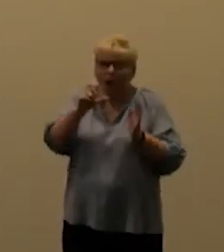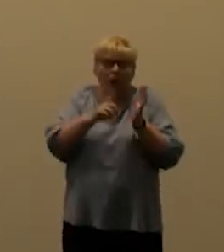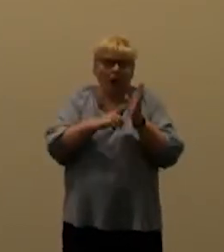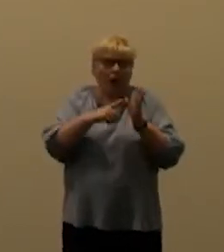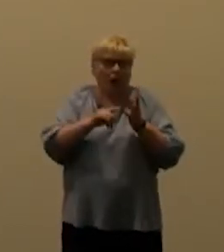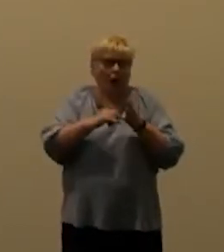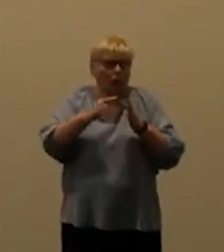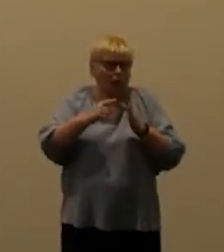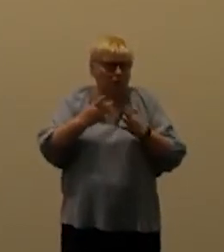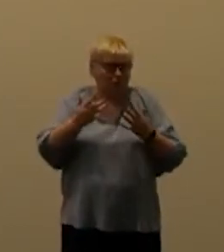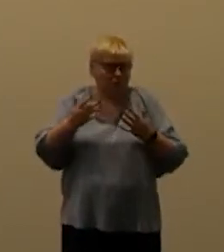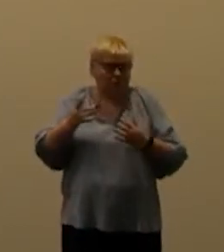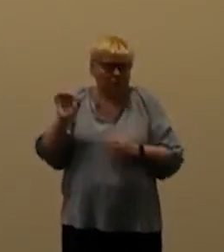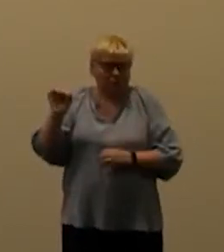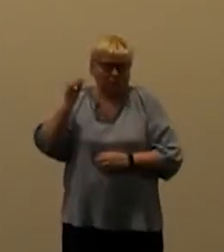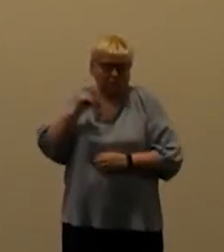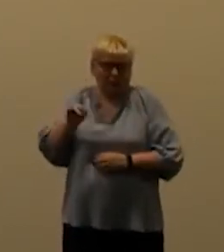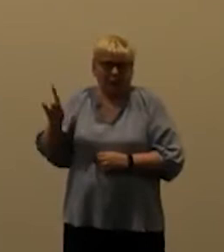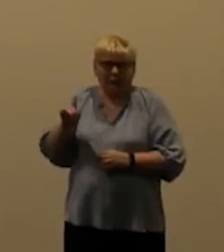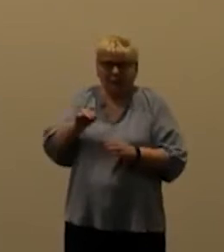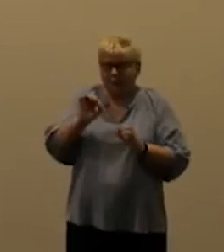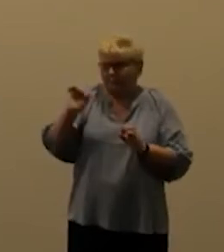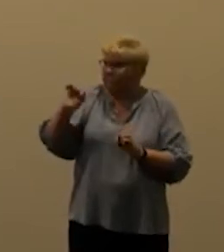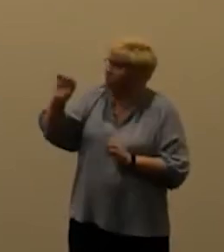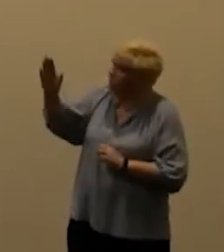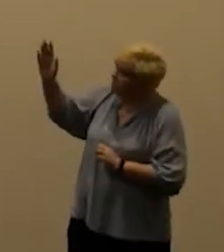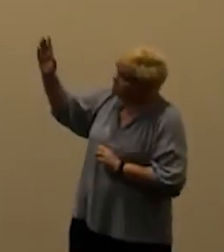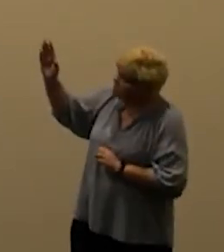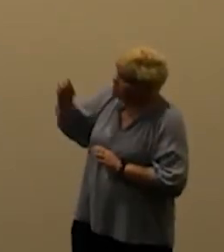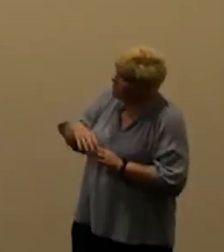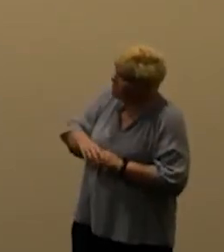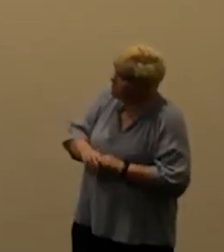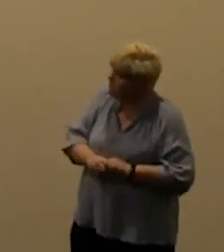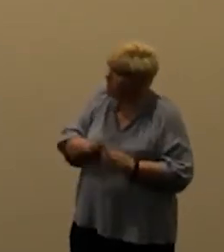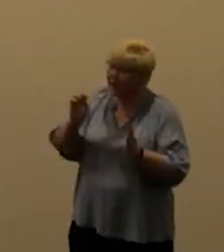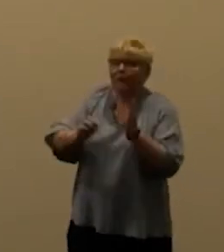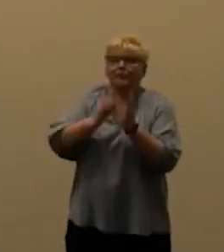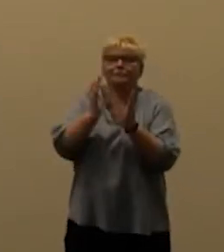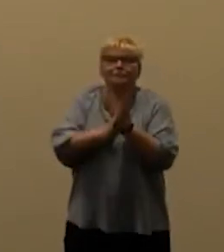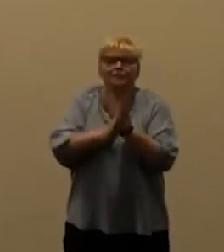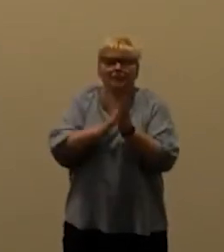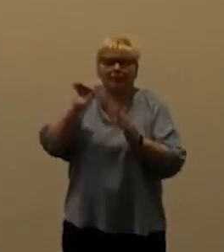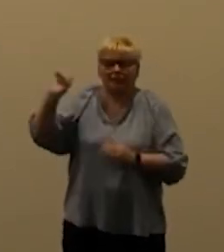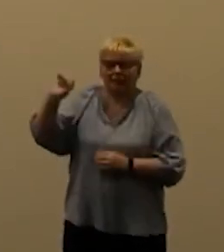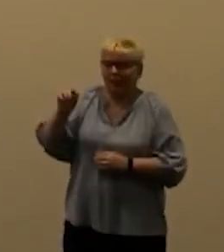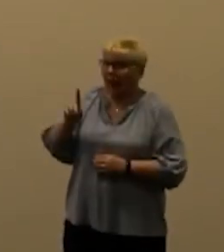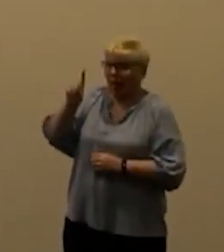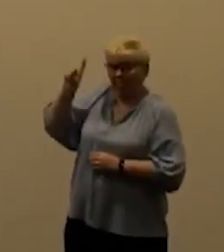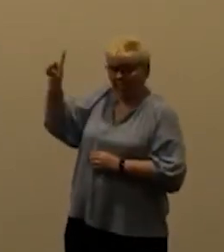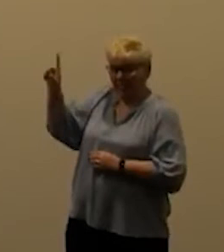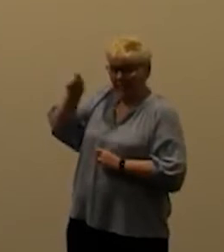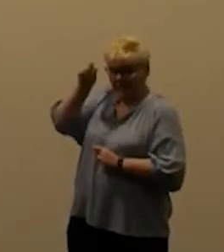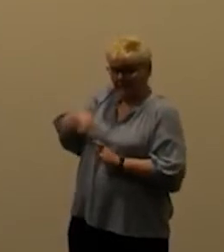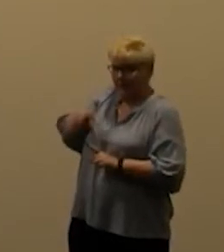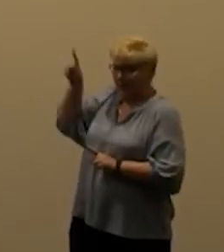going to have to forgive me if he actually sees this, but the name Jespersen, I'm guessing that's how you pronounce it, but I put conditional access hero. This guy